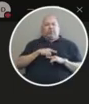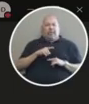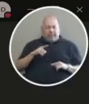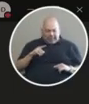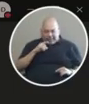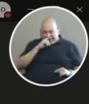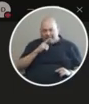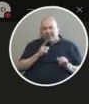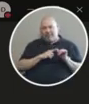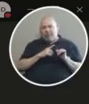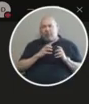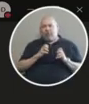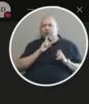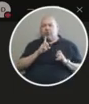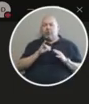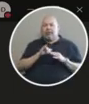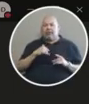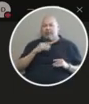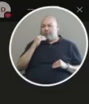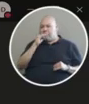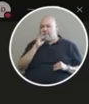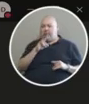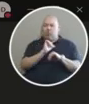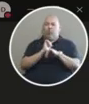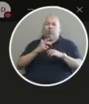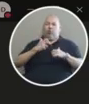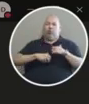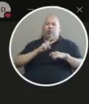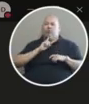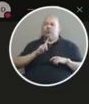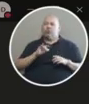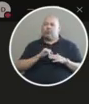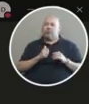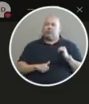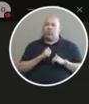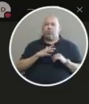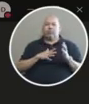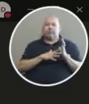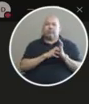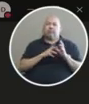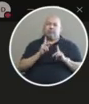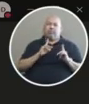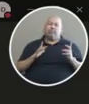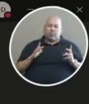today. I want to assure you that the food bank is working hard to ensure the most vulnerable